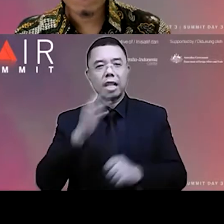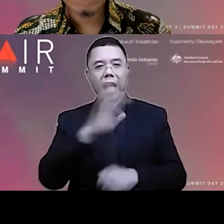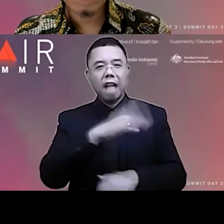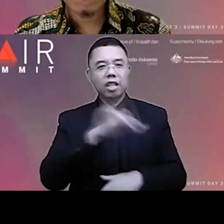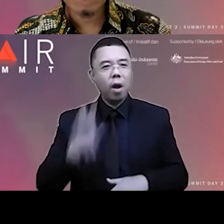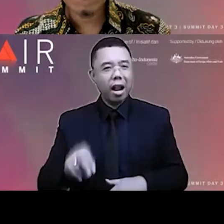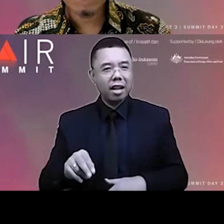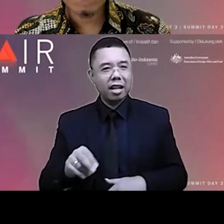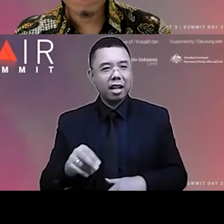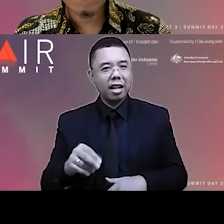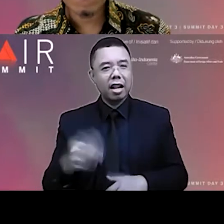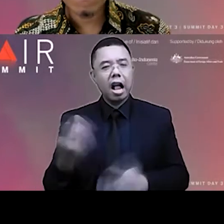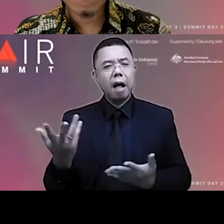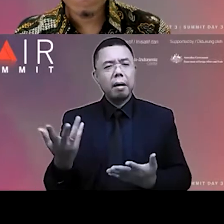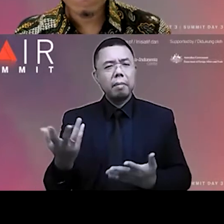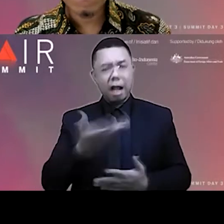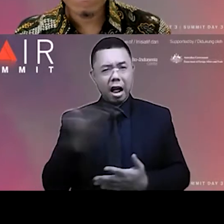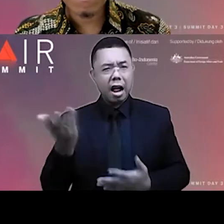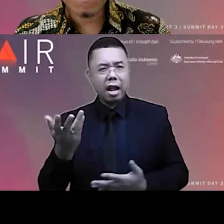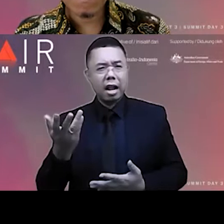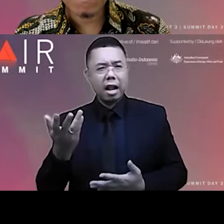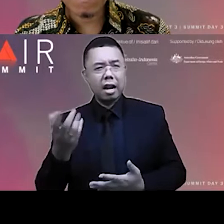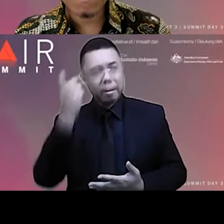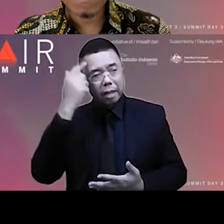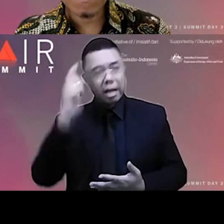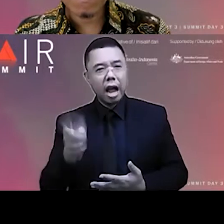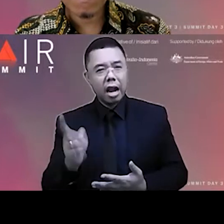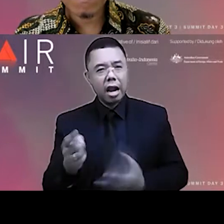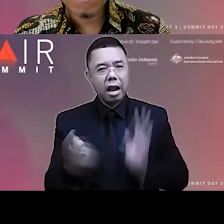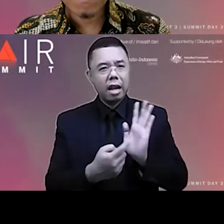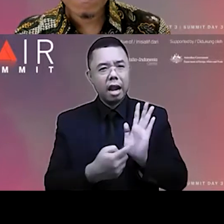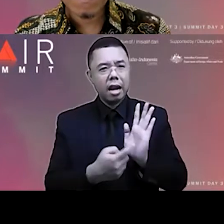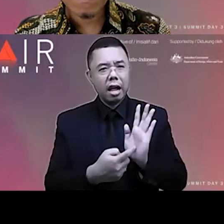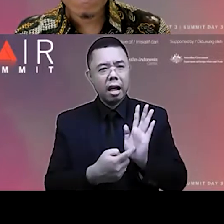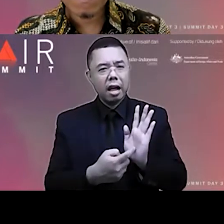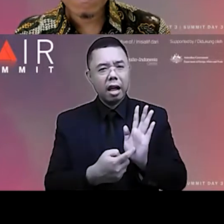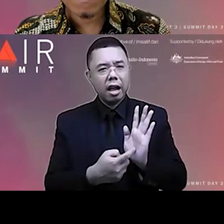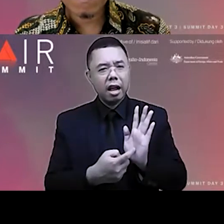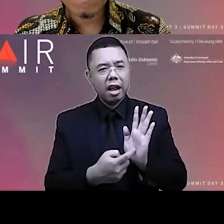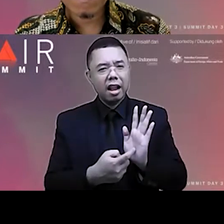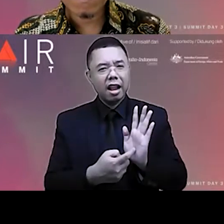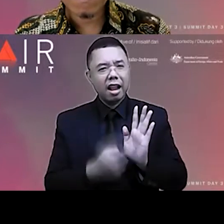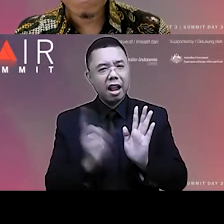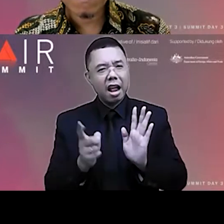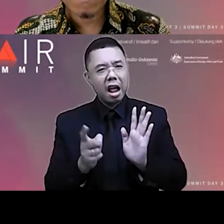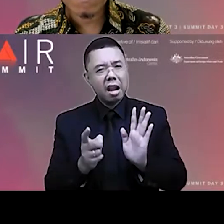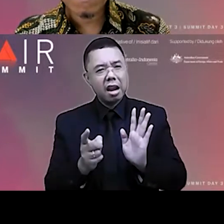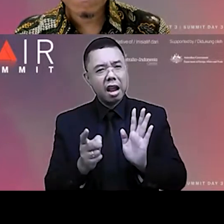signs of a bubble vacation corridor between Indonesia and Australia yet?